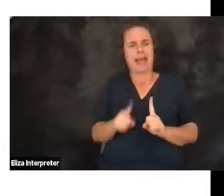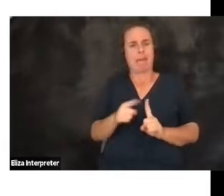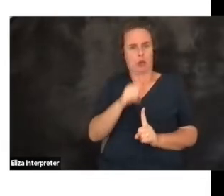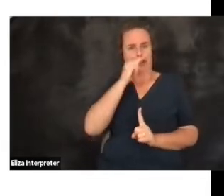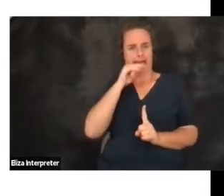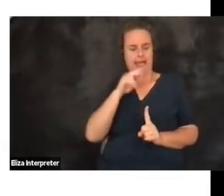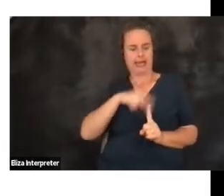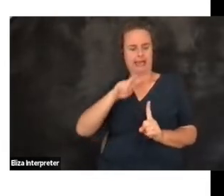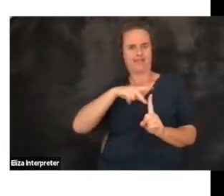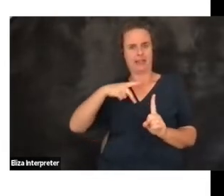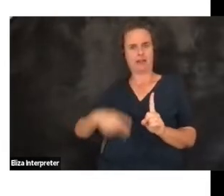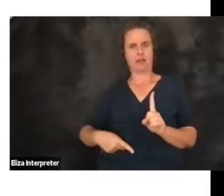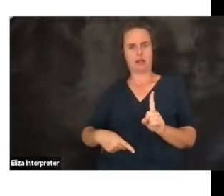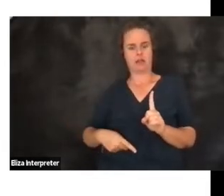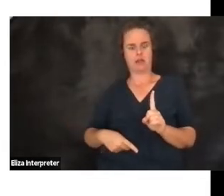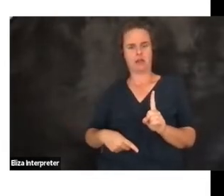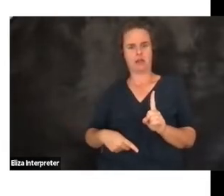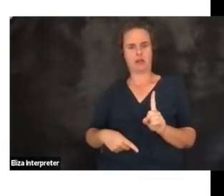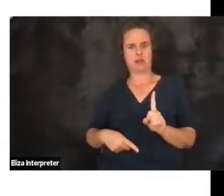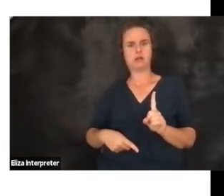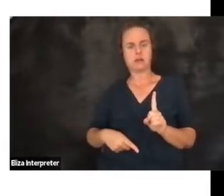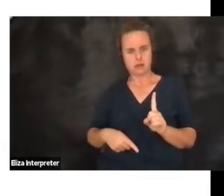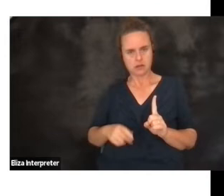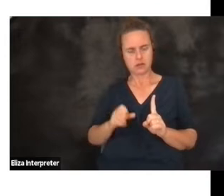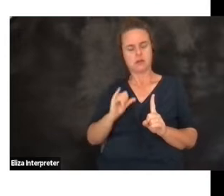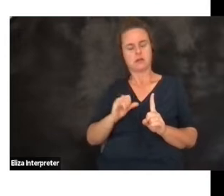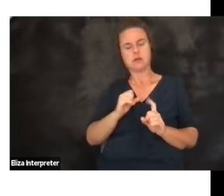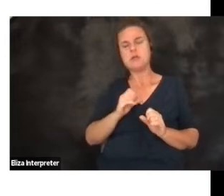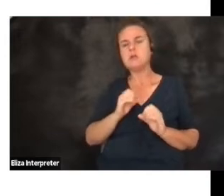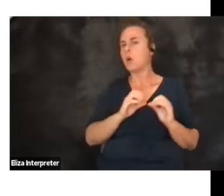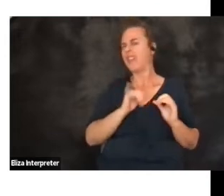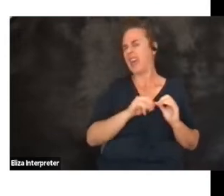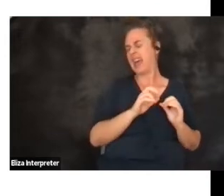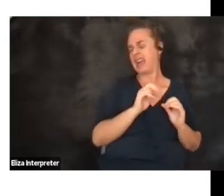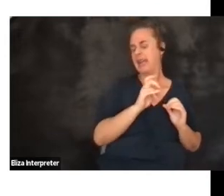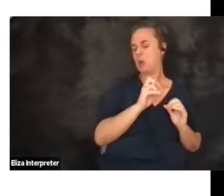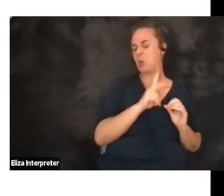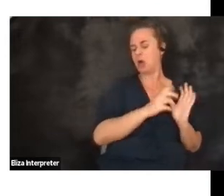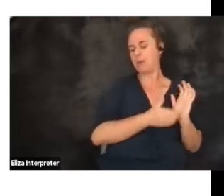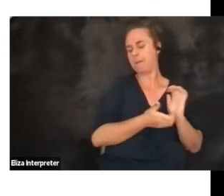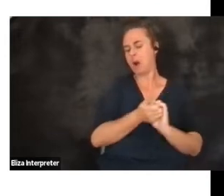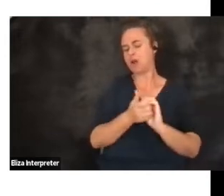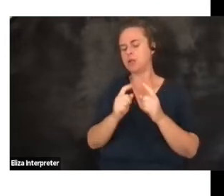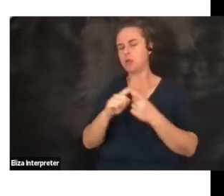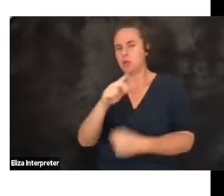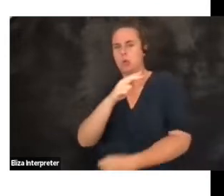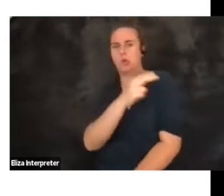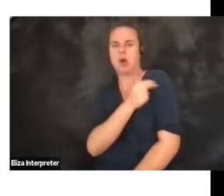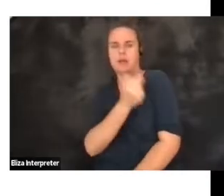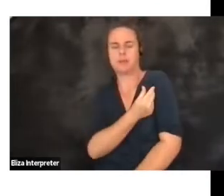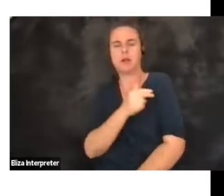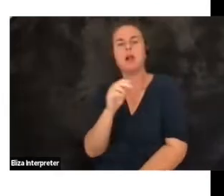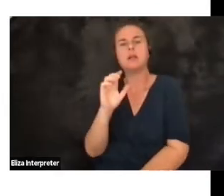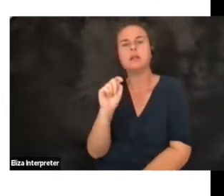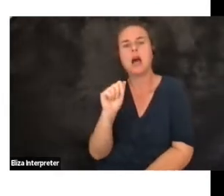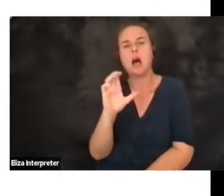them physically, right? So they made a partnership with the Tacoma Children's Hospital, and Tacoma Children's